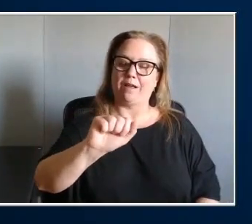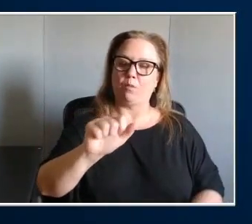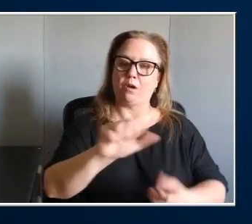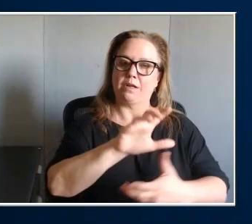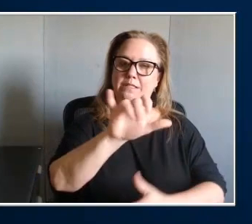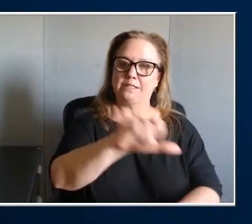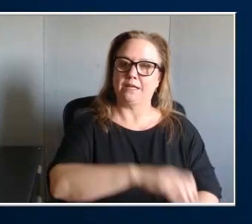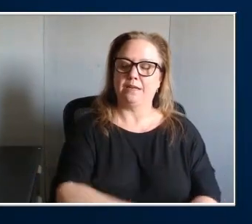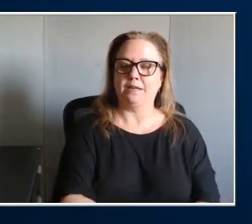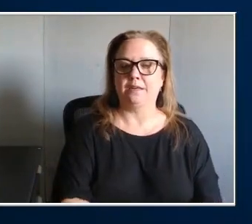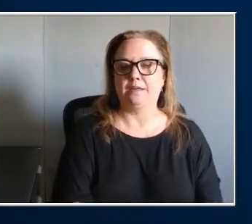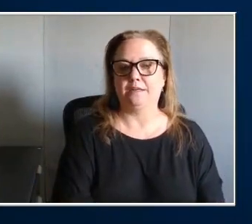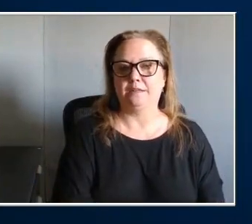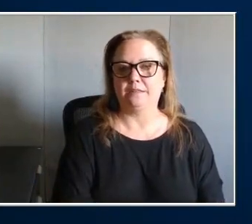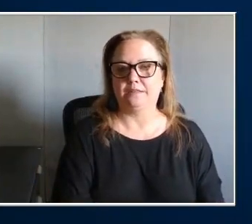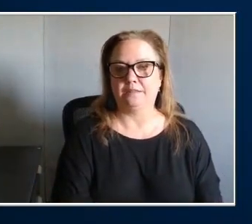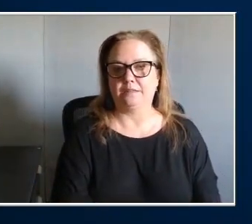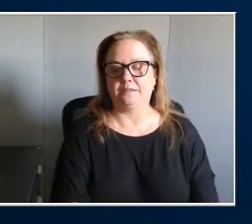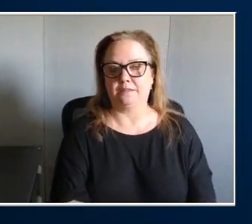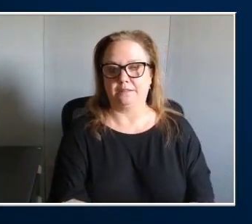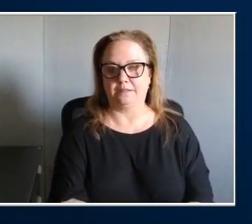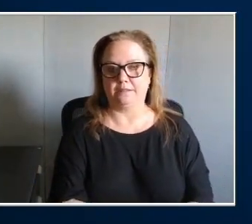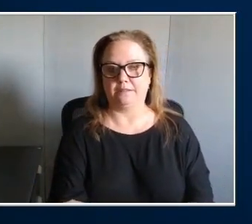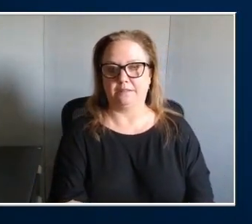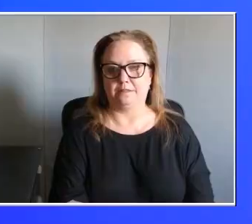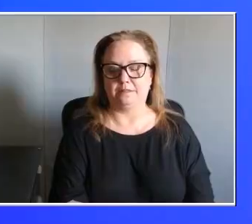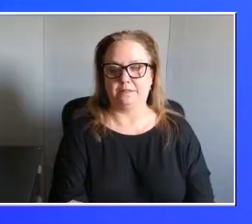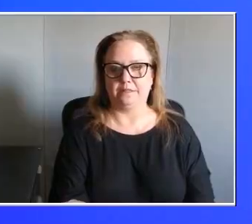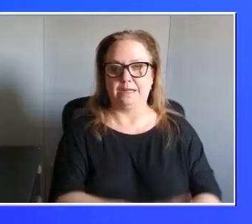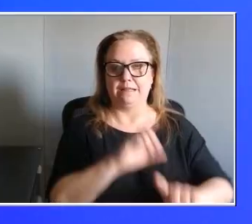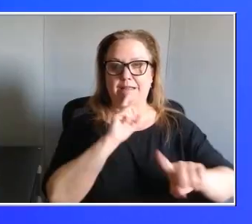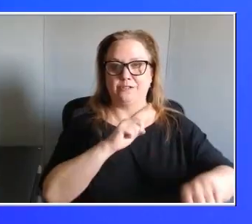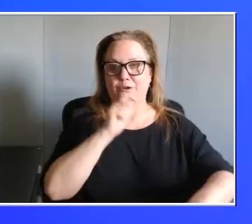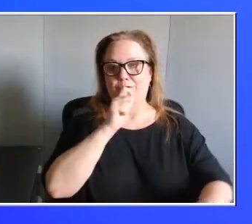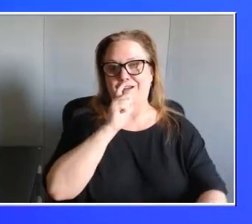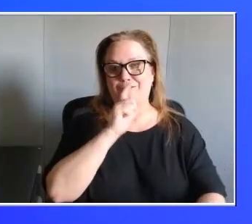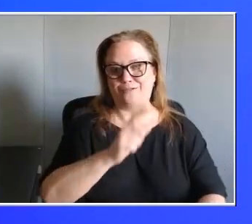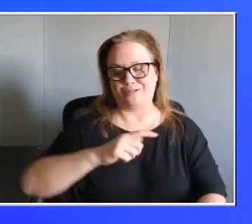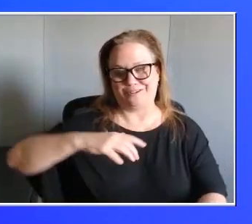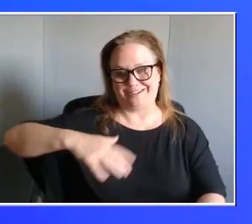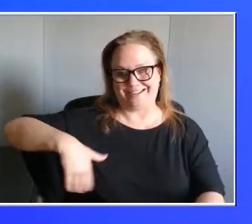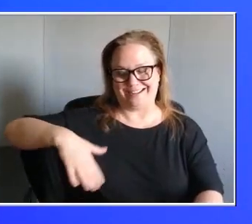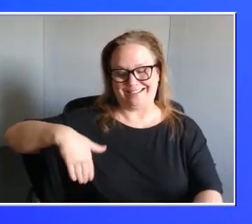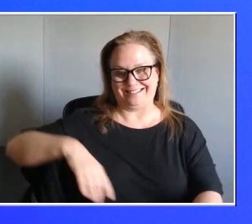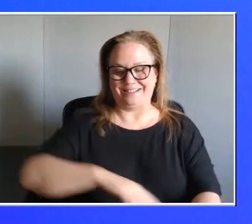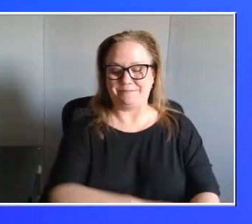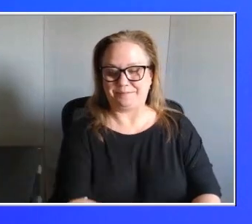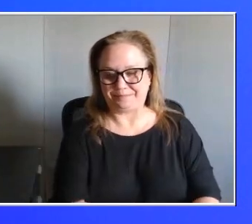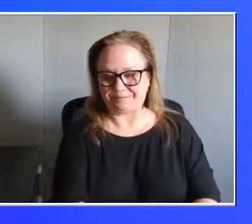Dr. Martin. Yeah, that's a great question, and the answer is we're not quite sure yet.